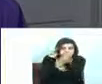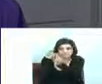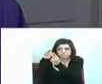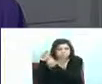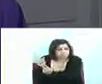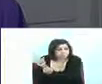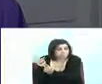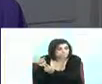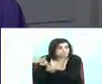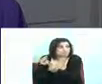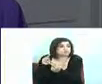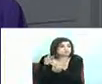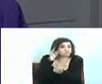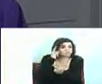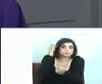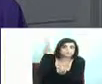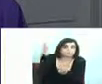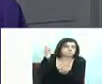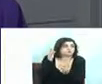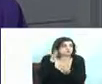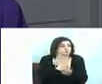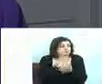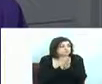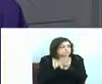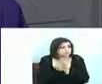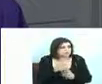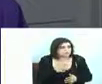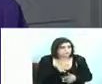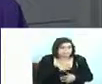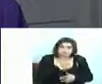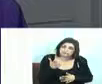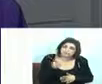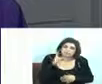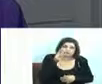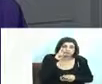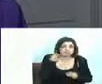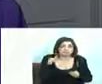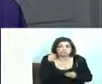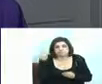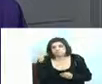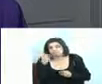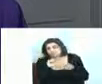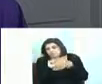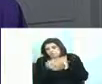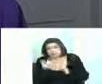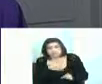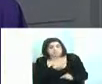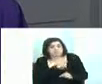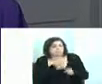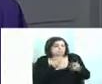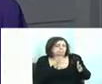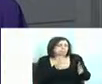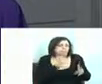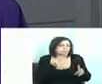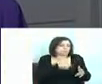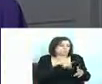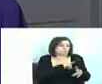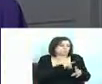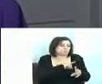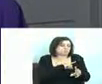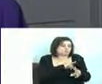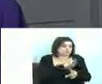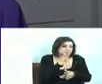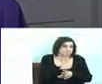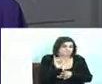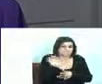Lord, when we get so angry, when we think others have harmed us, let us be like you were that night at that